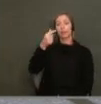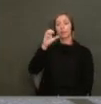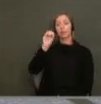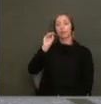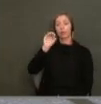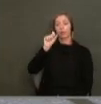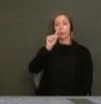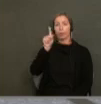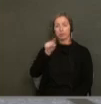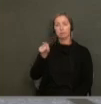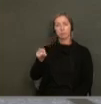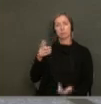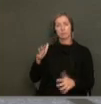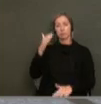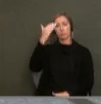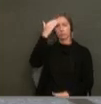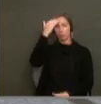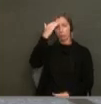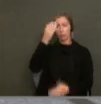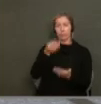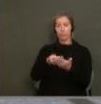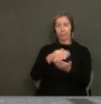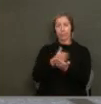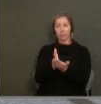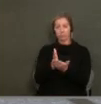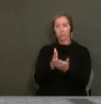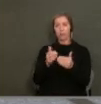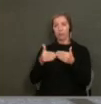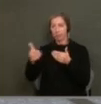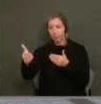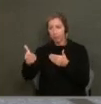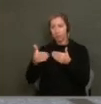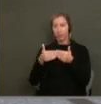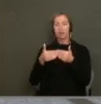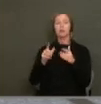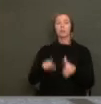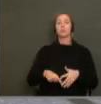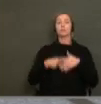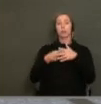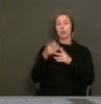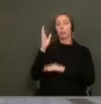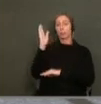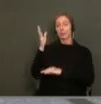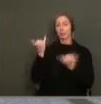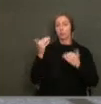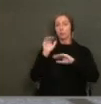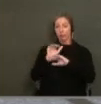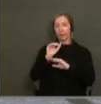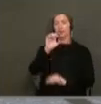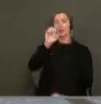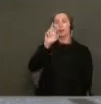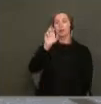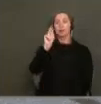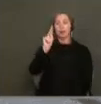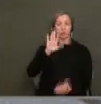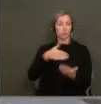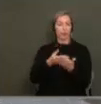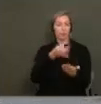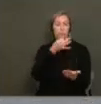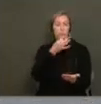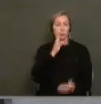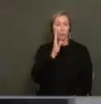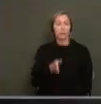budget forwards and backwards, and she will start the presentation for tonight, and Eric will be here soon for questions. Thank you. Thank